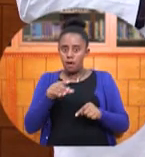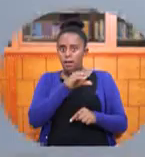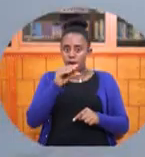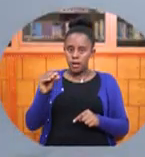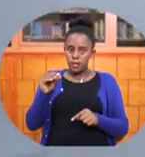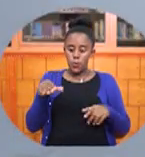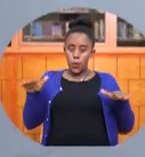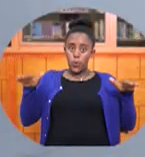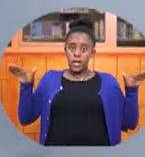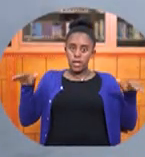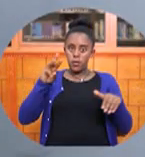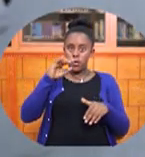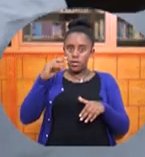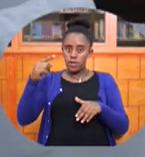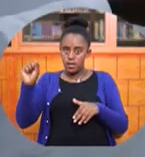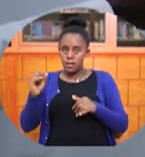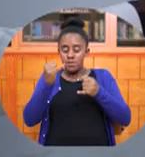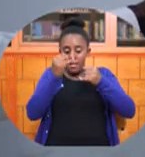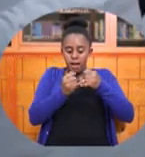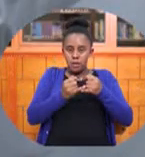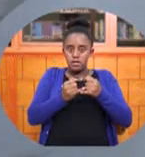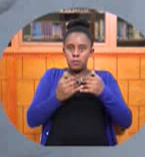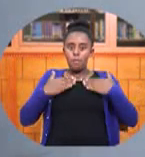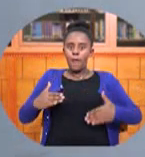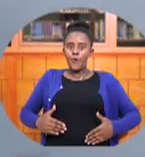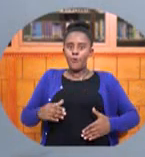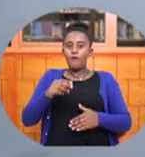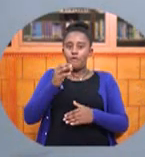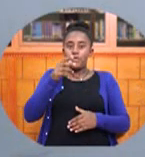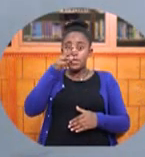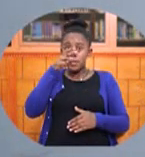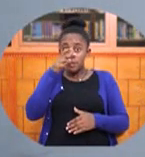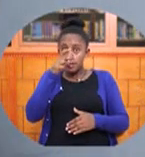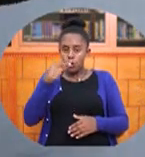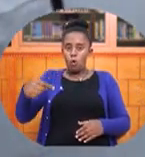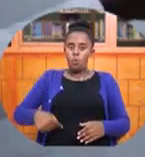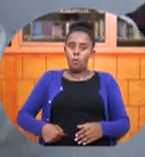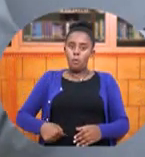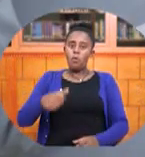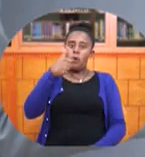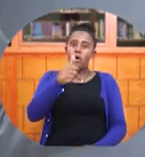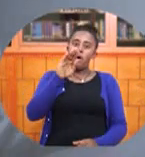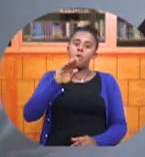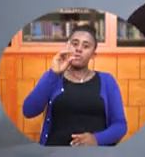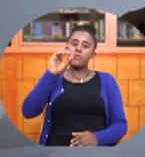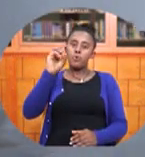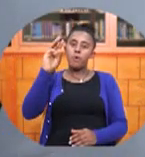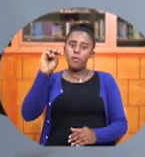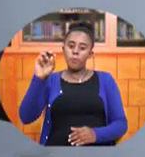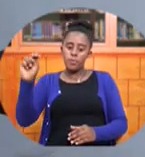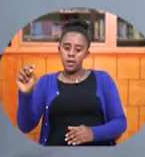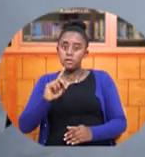and wings. The last body of an insect is called abdomen. Abdomen